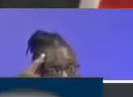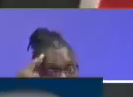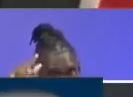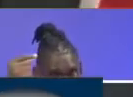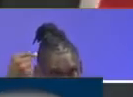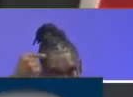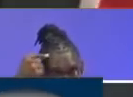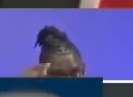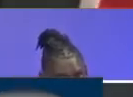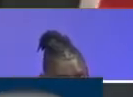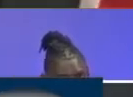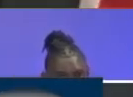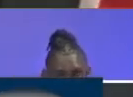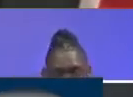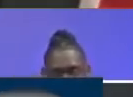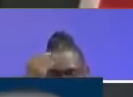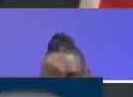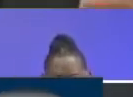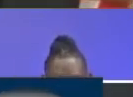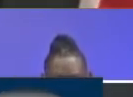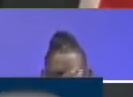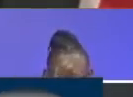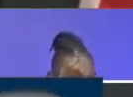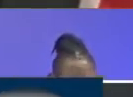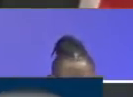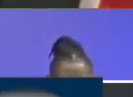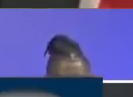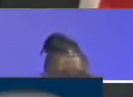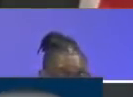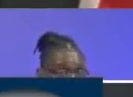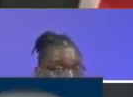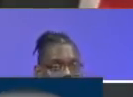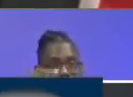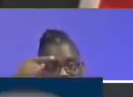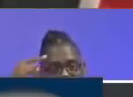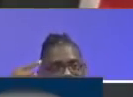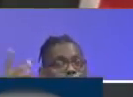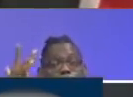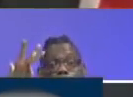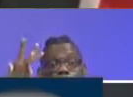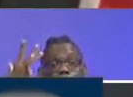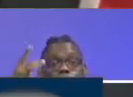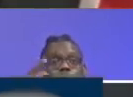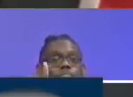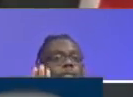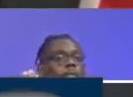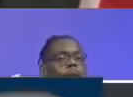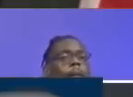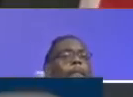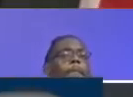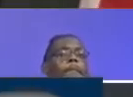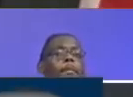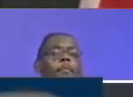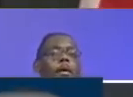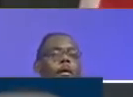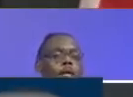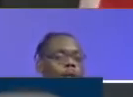way is in response to the lives that are being affected and the deaths that are